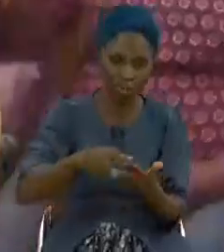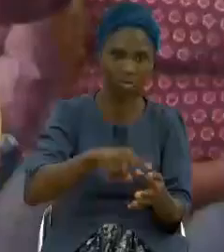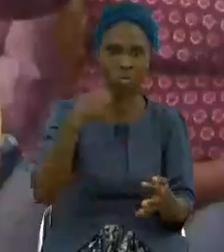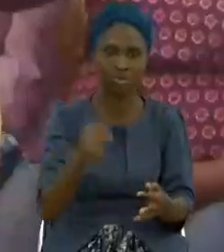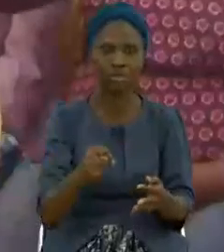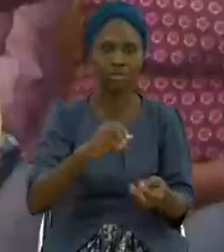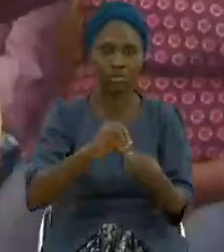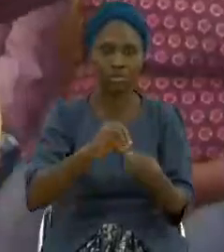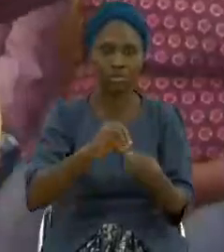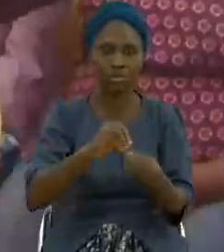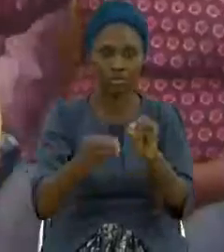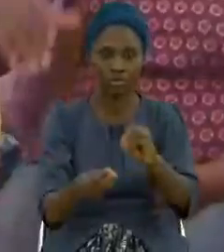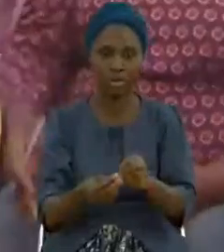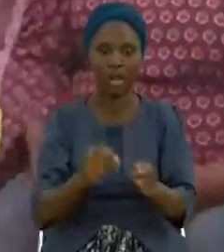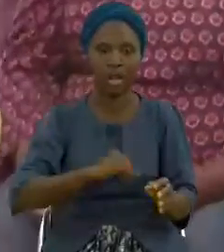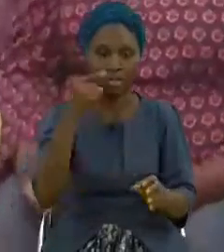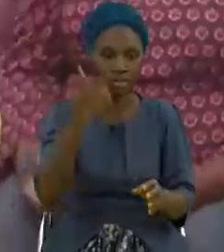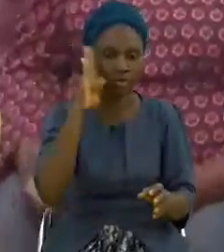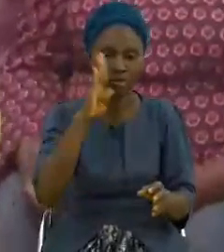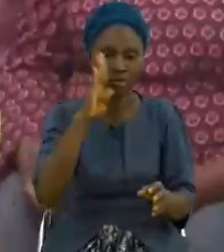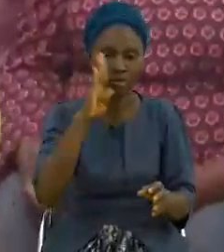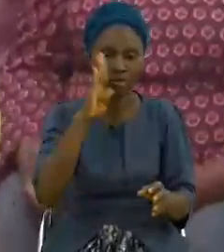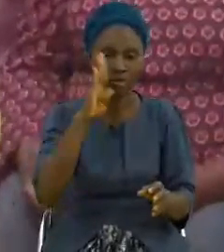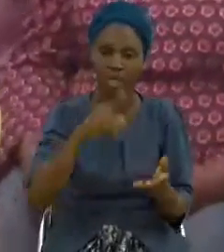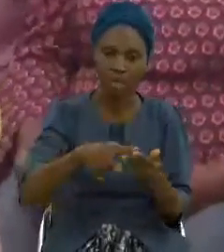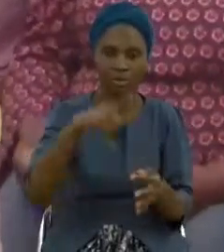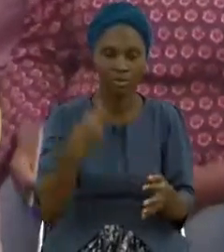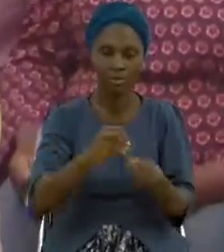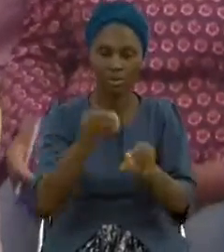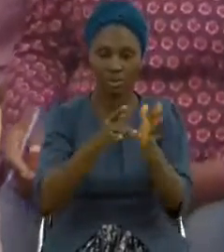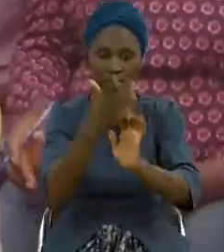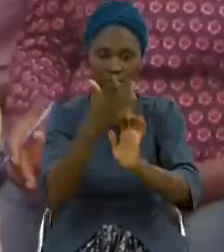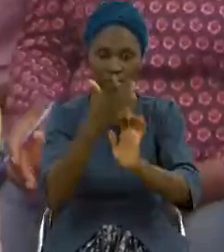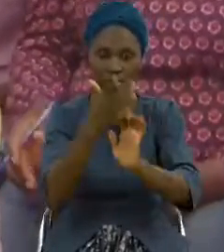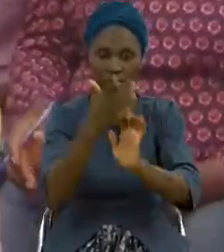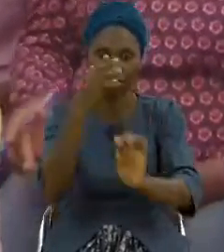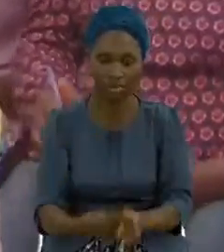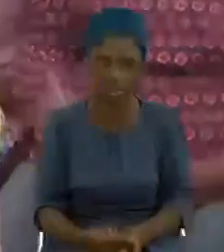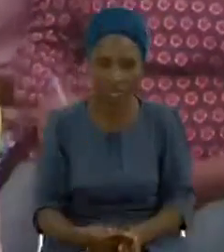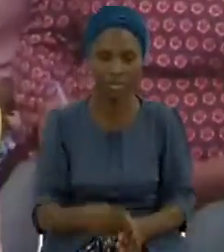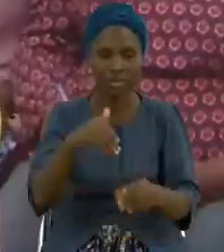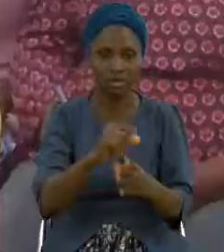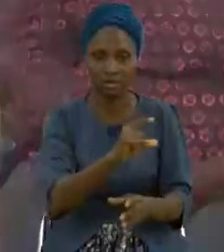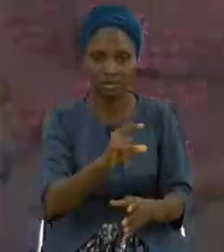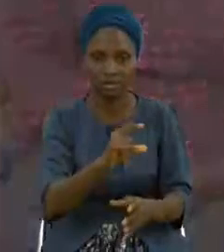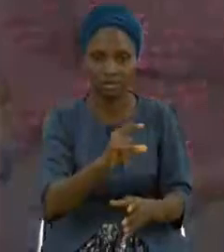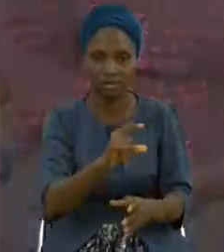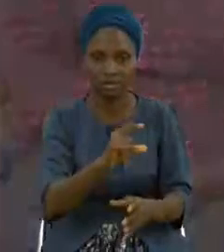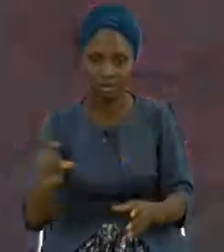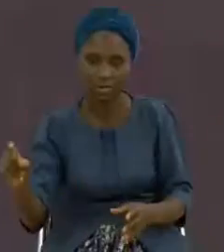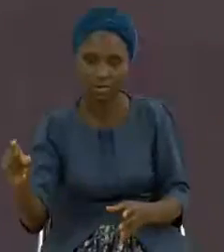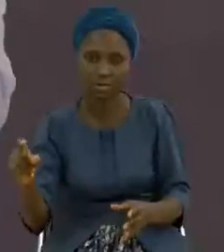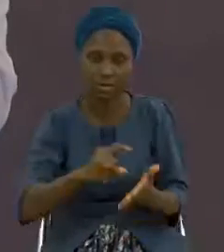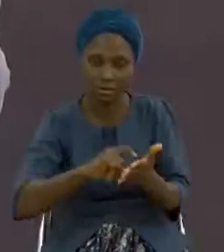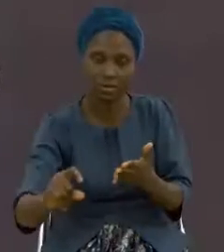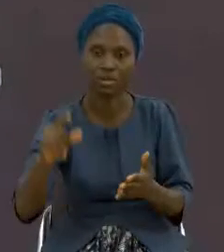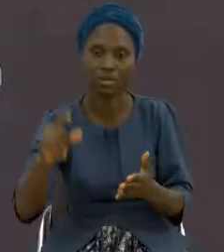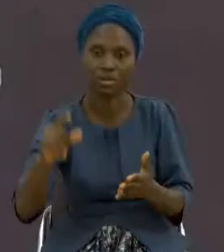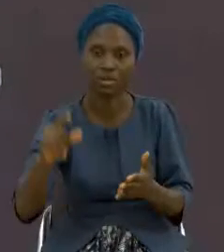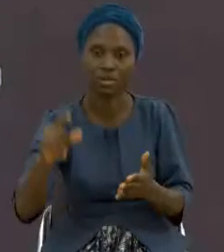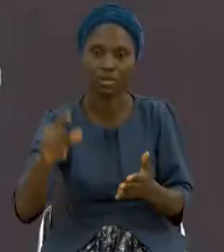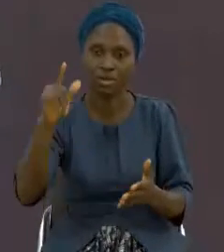number. In verse 23, it tells us, it says, behold, a